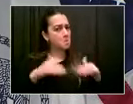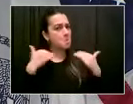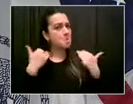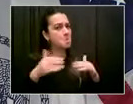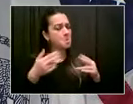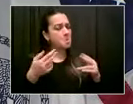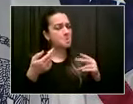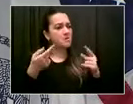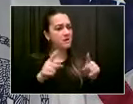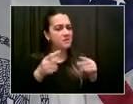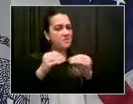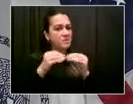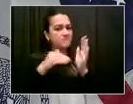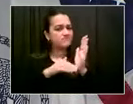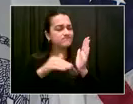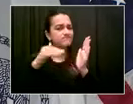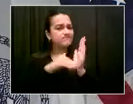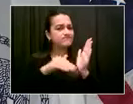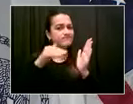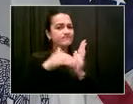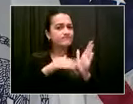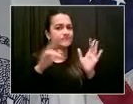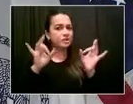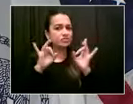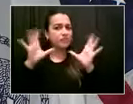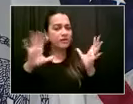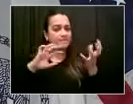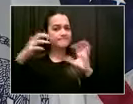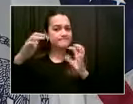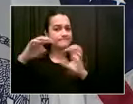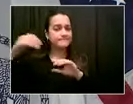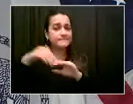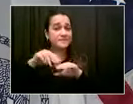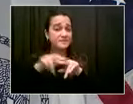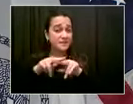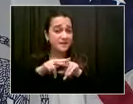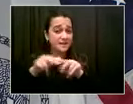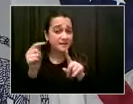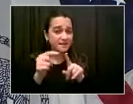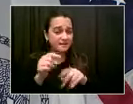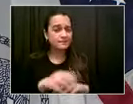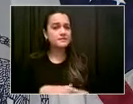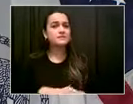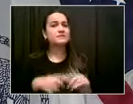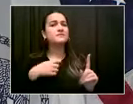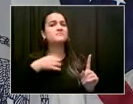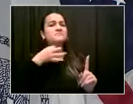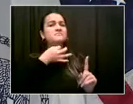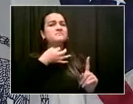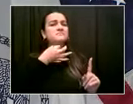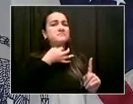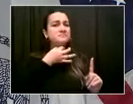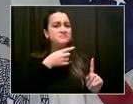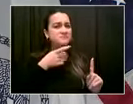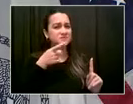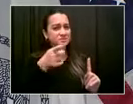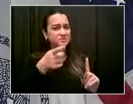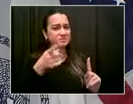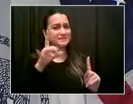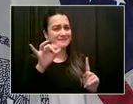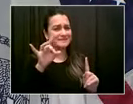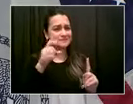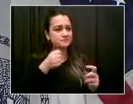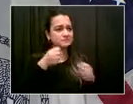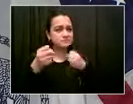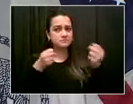additional officers that you have referenced being deployed in the subway been